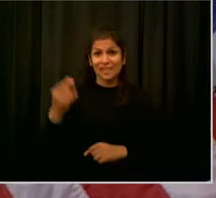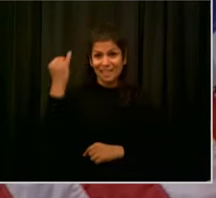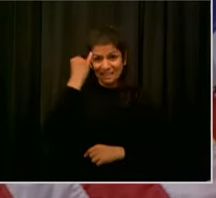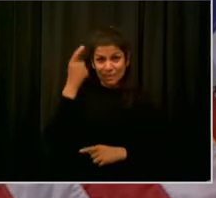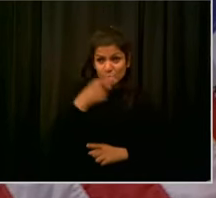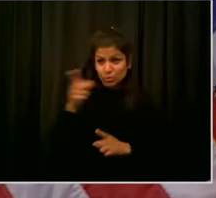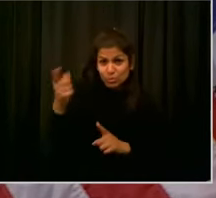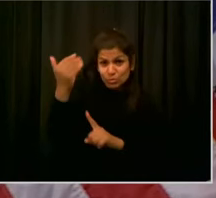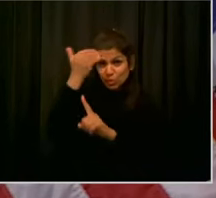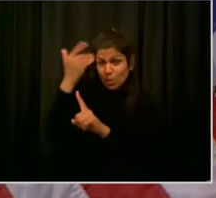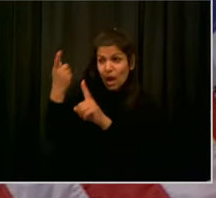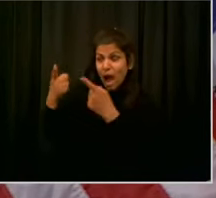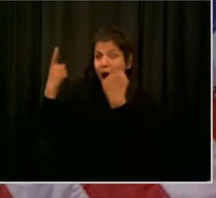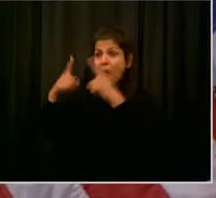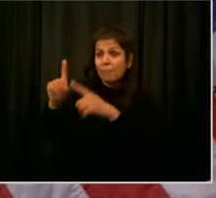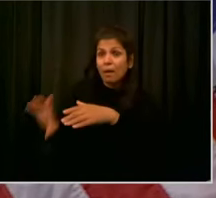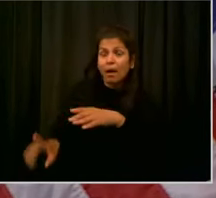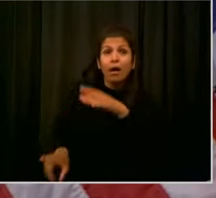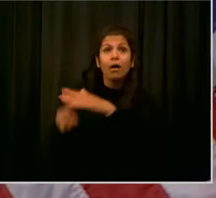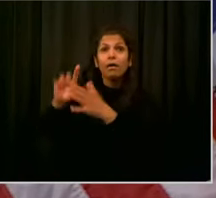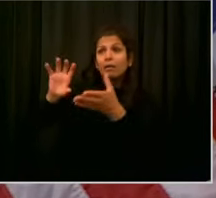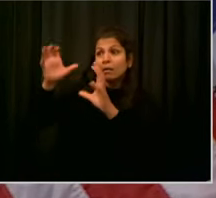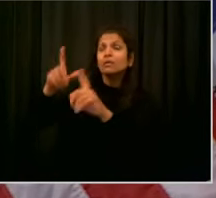there are ramifications for that.